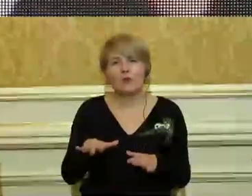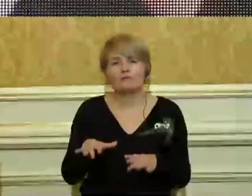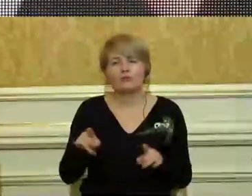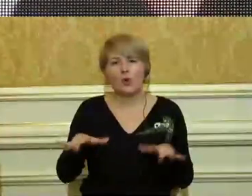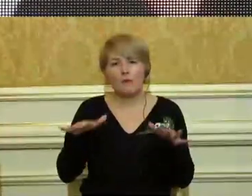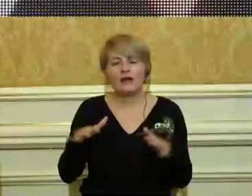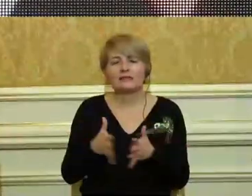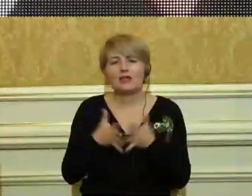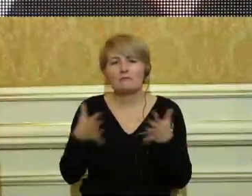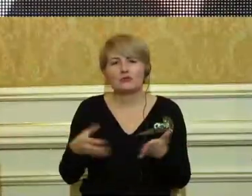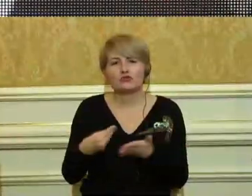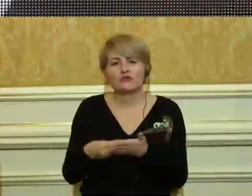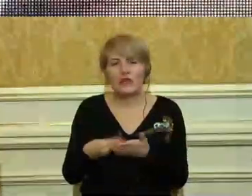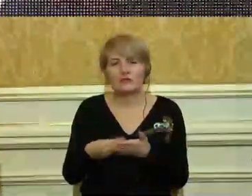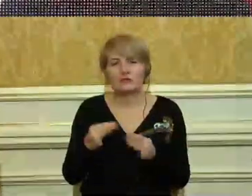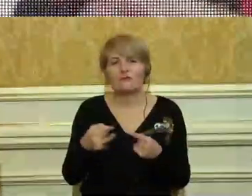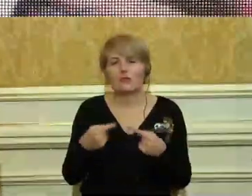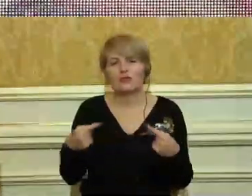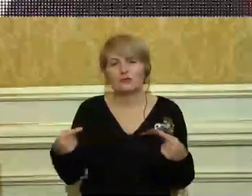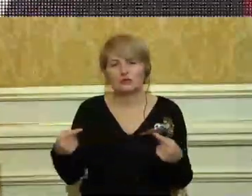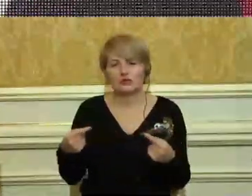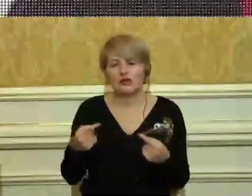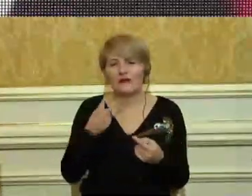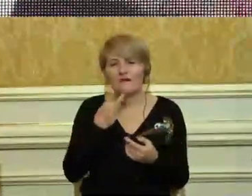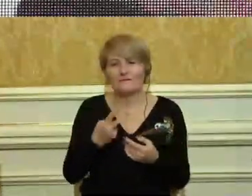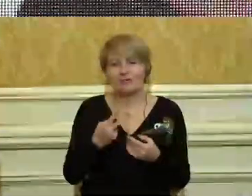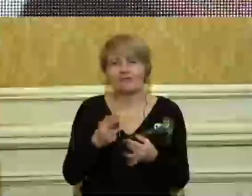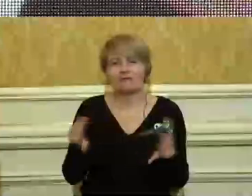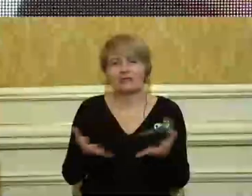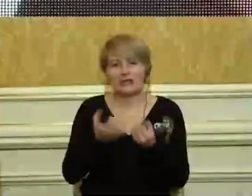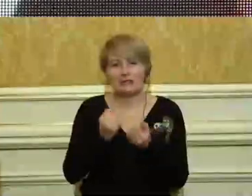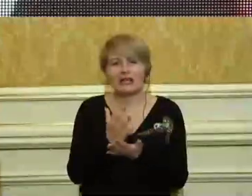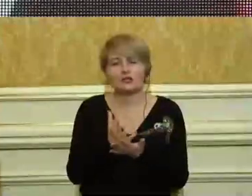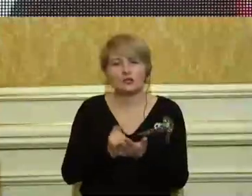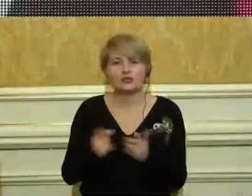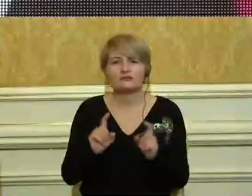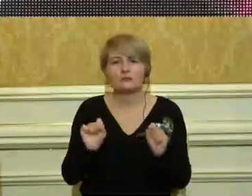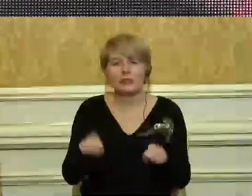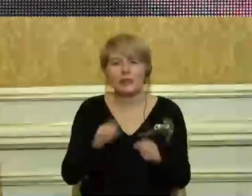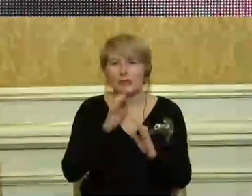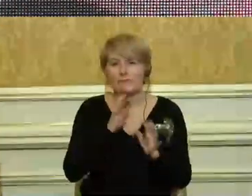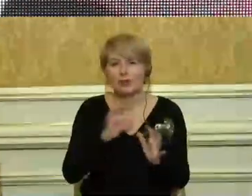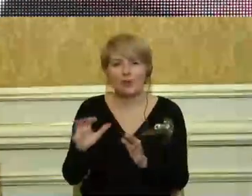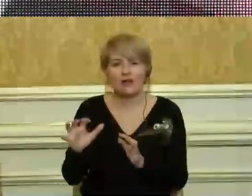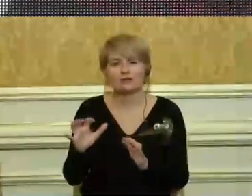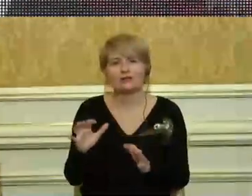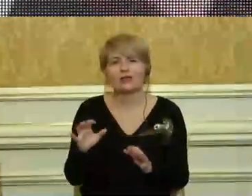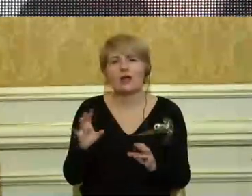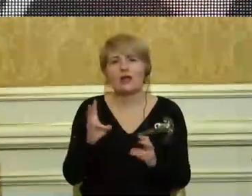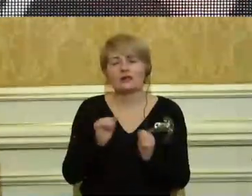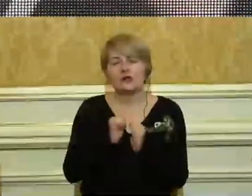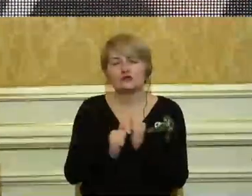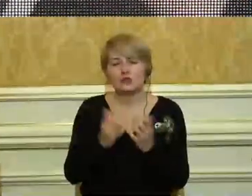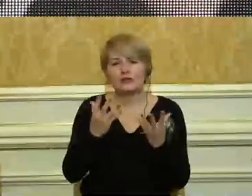also other resources so that they can take care of the everyday, let's say, everyday